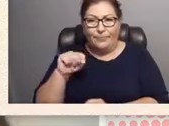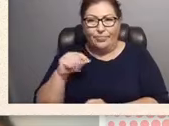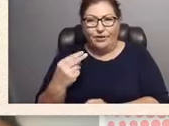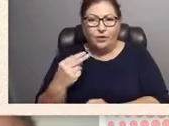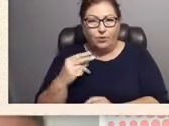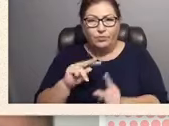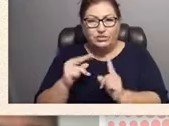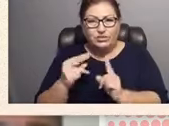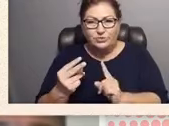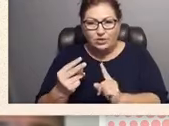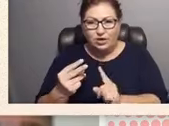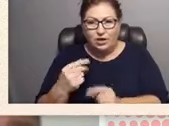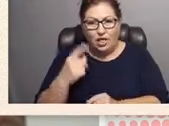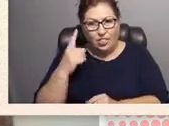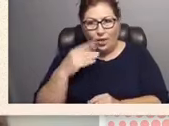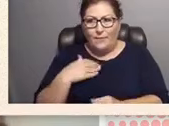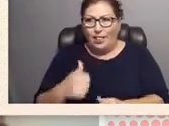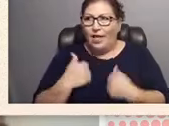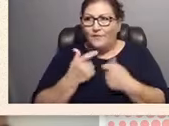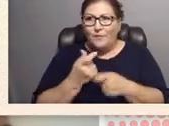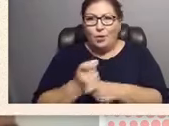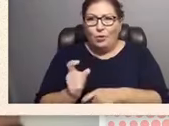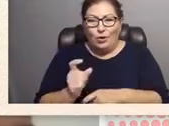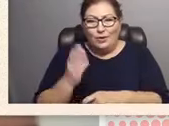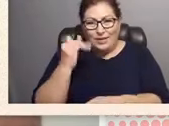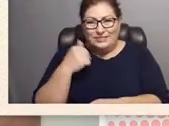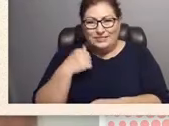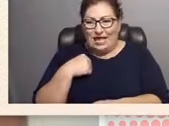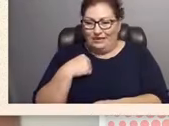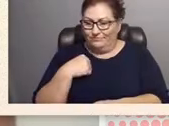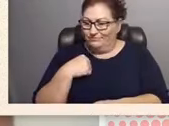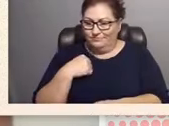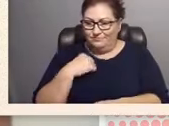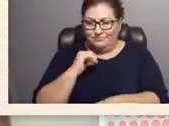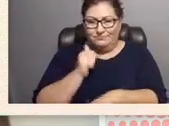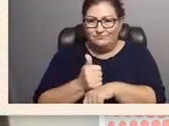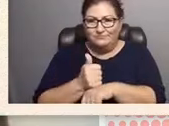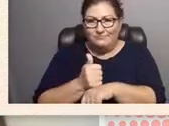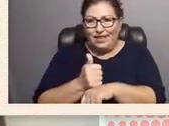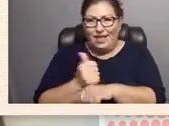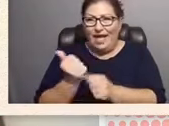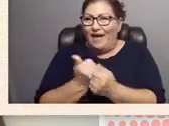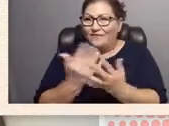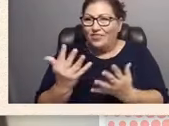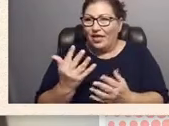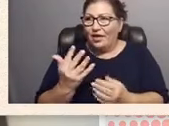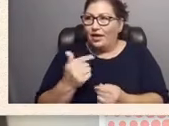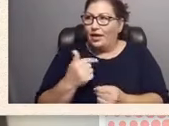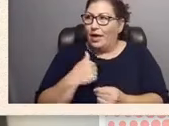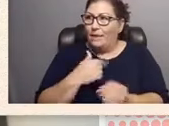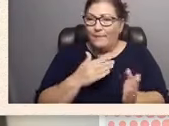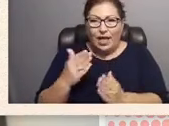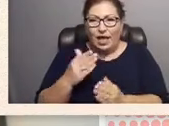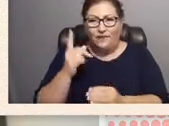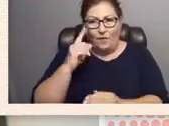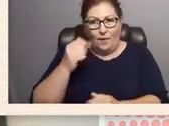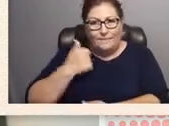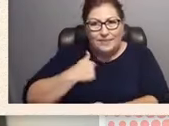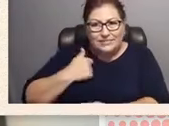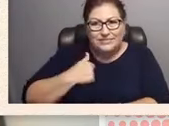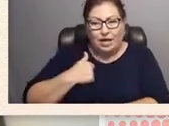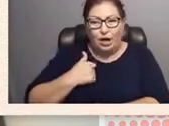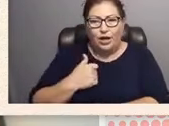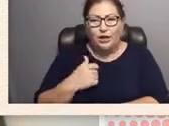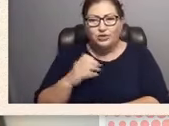that because I had dedicated everything to the military, and yeah, it was like a big shell shock. It's like not